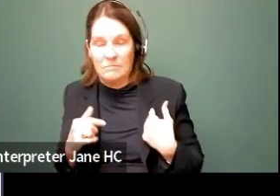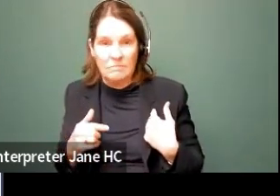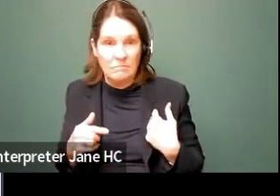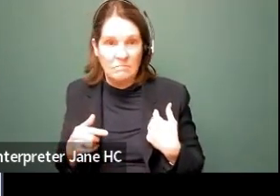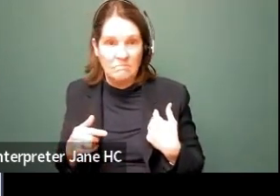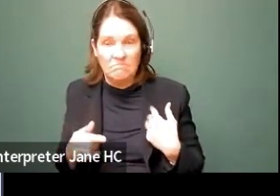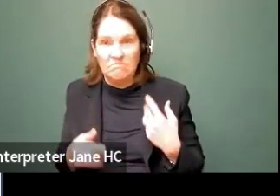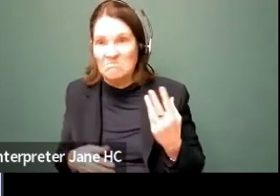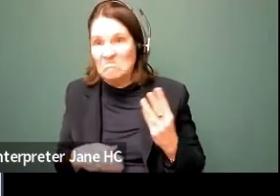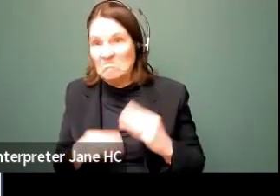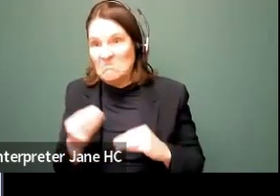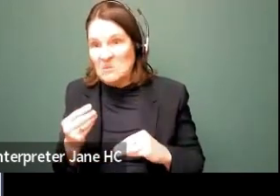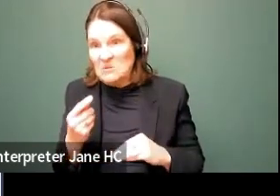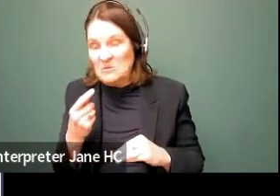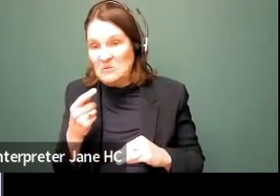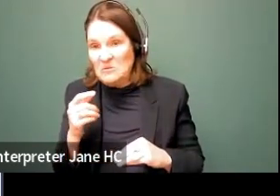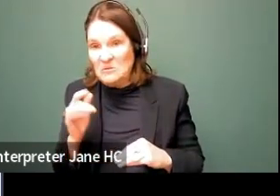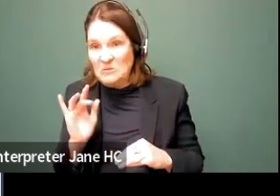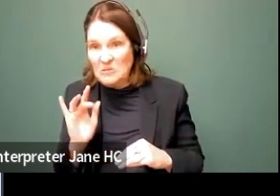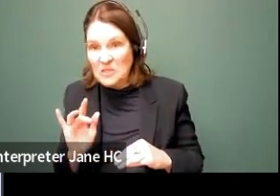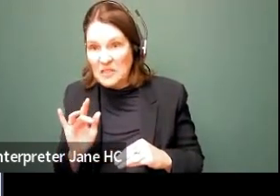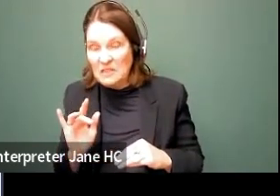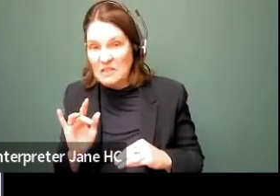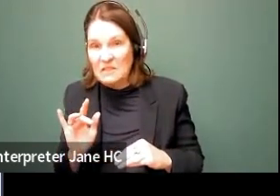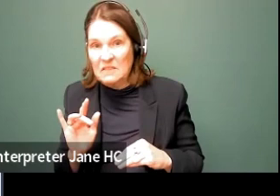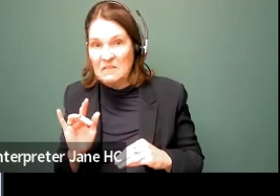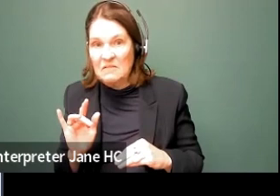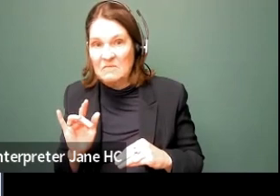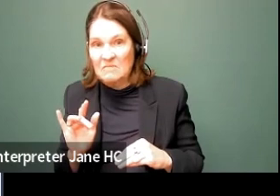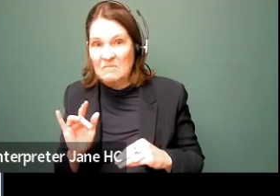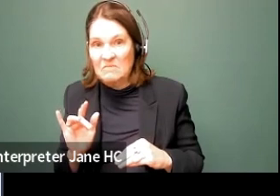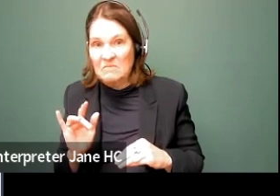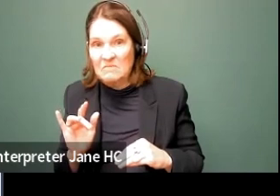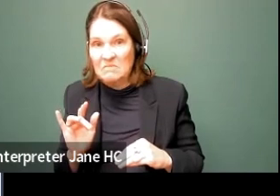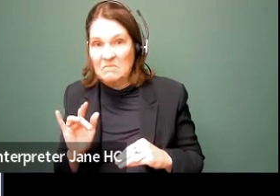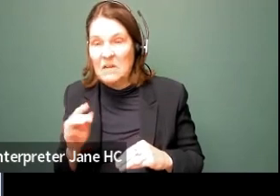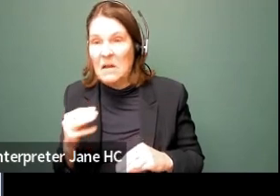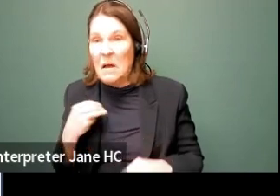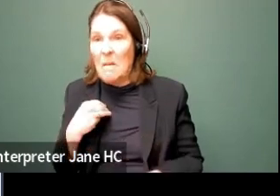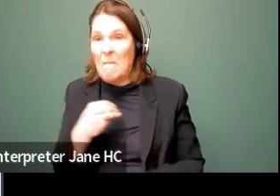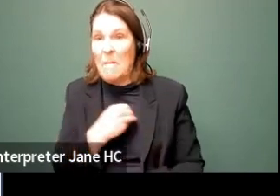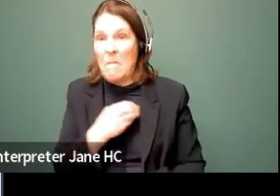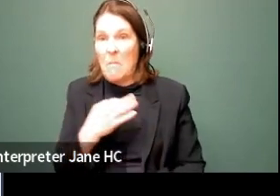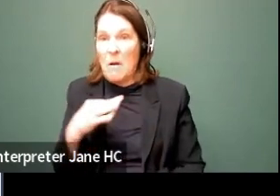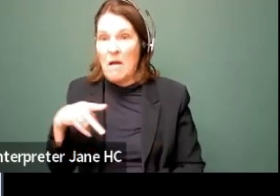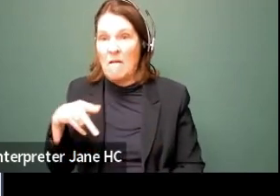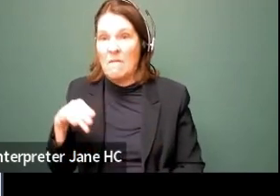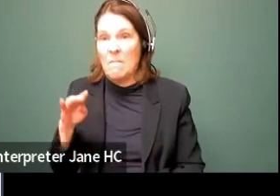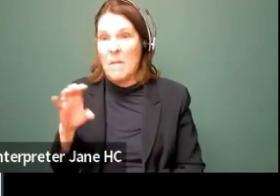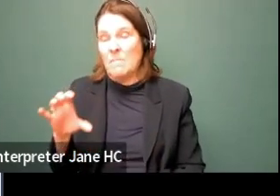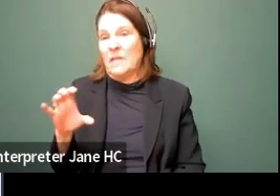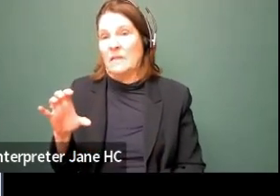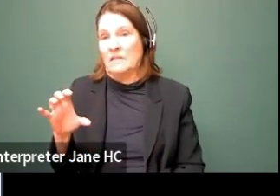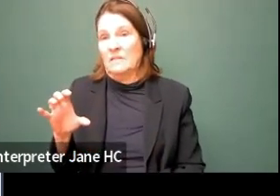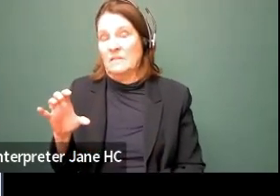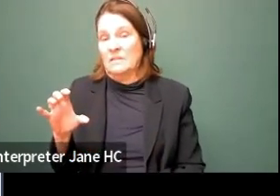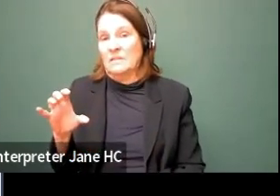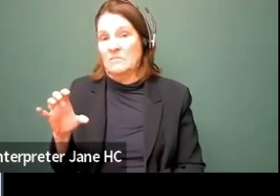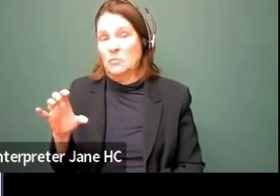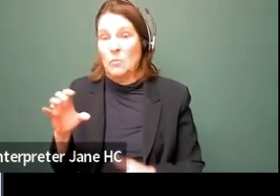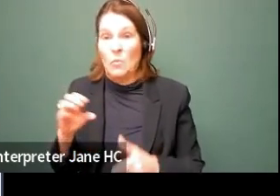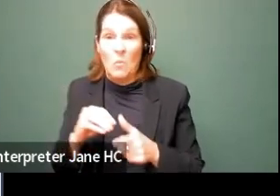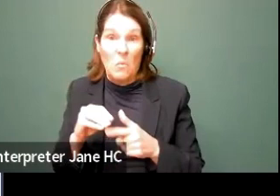Most people, of course, will be simply saying that they're a member of the public, but if you were